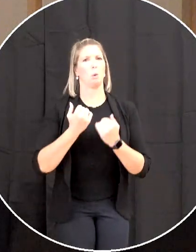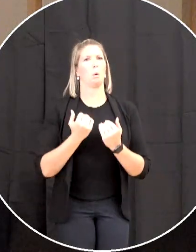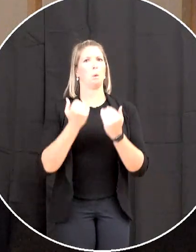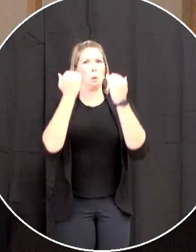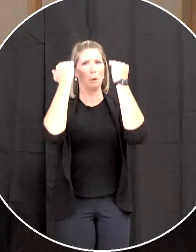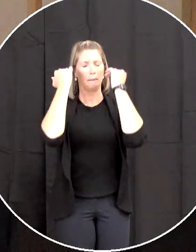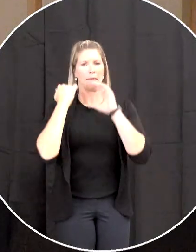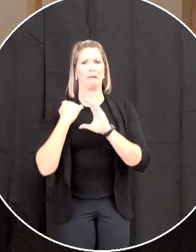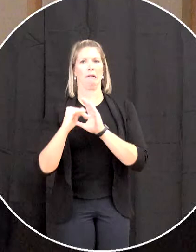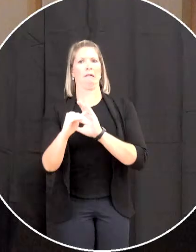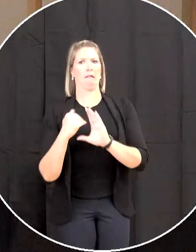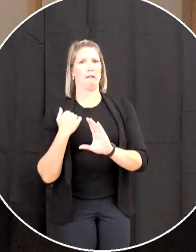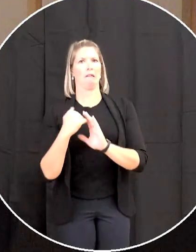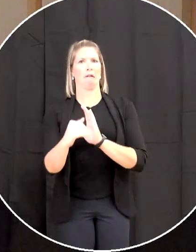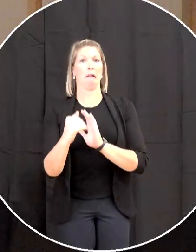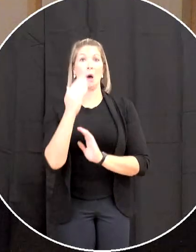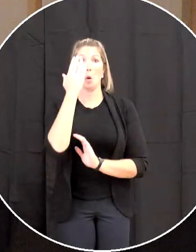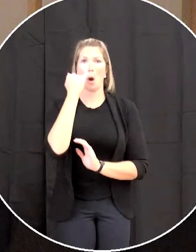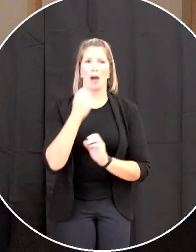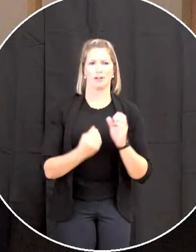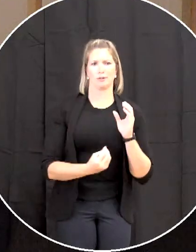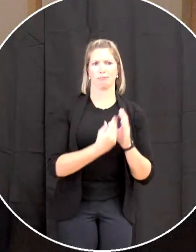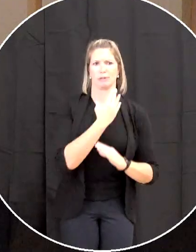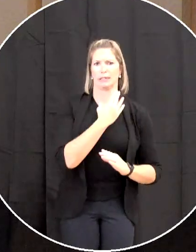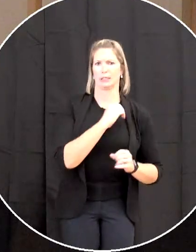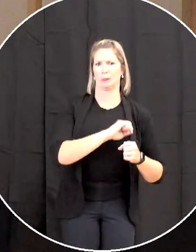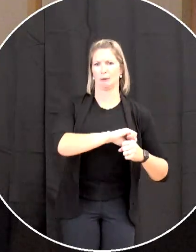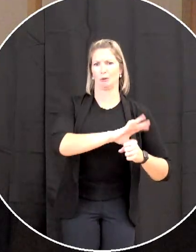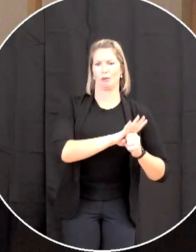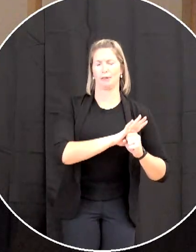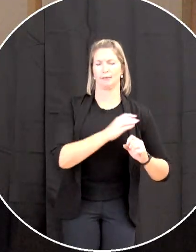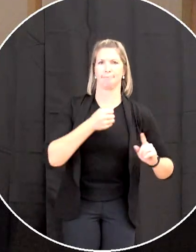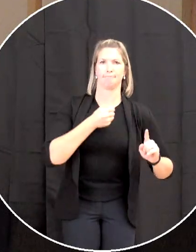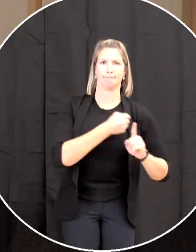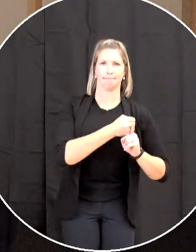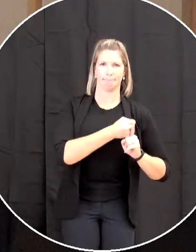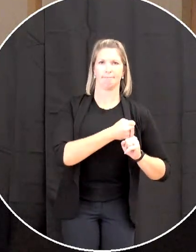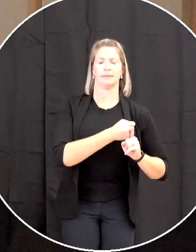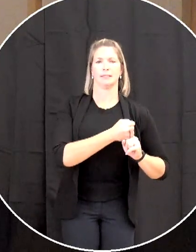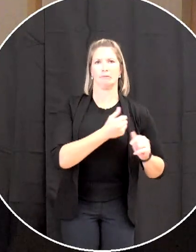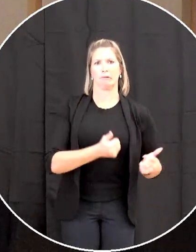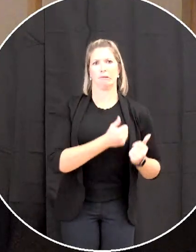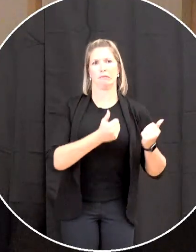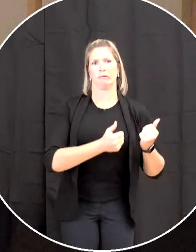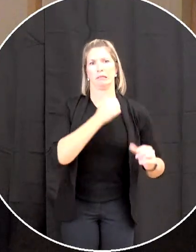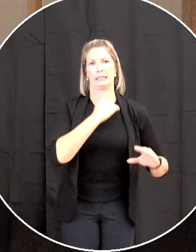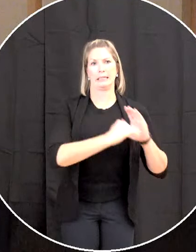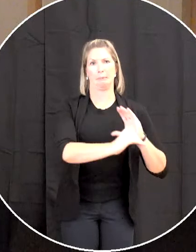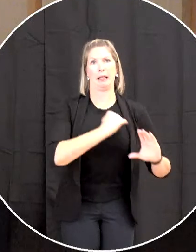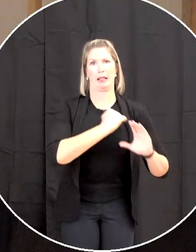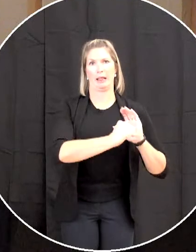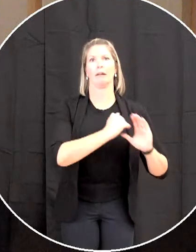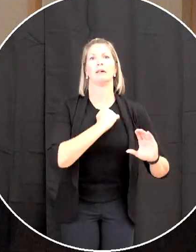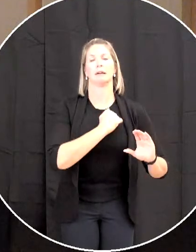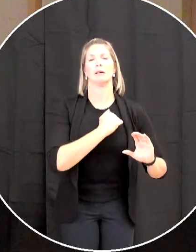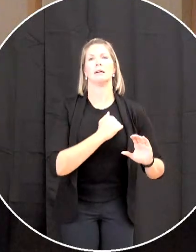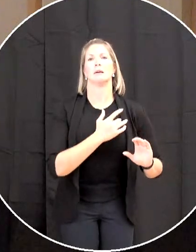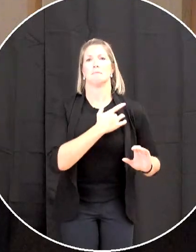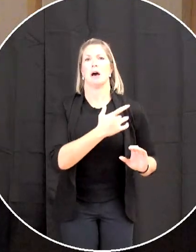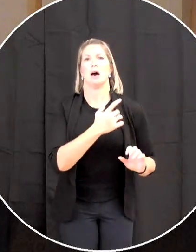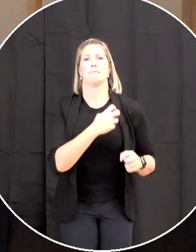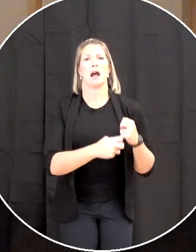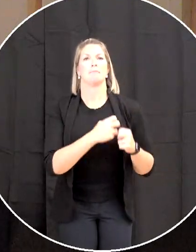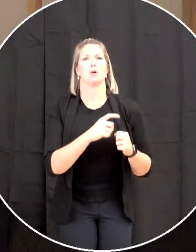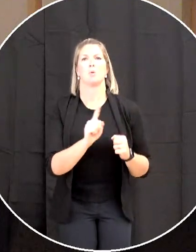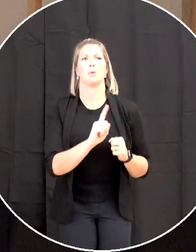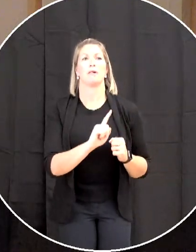in the spring, the planning. Obviously, we're into a consultation phase, so the volume is such that it would probably take